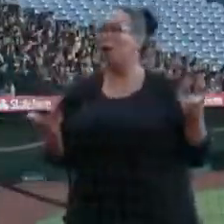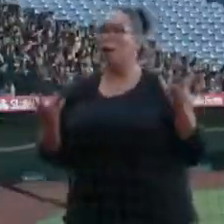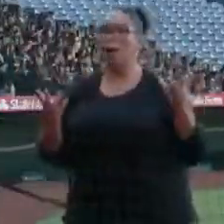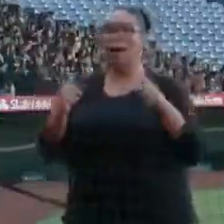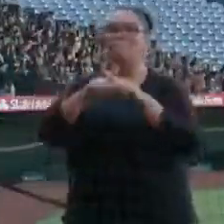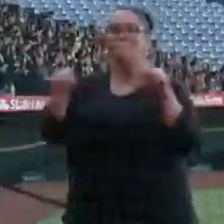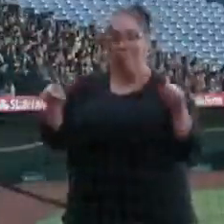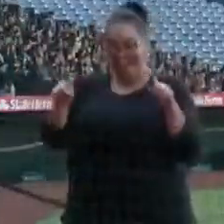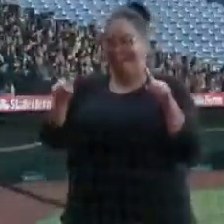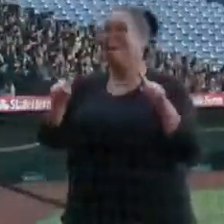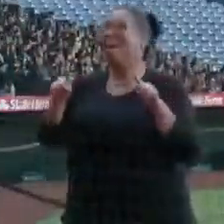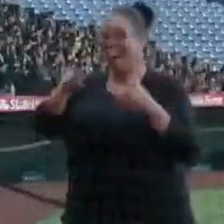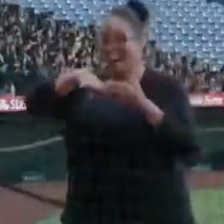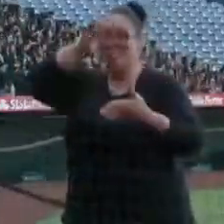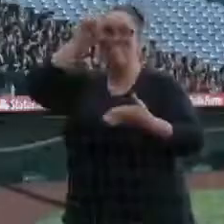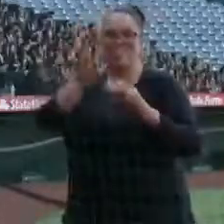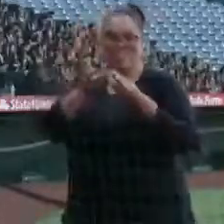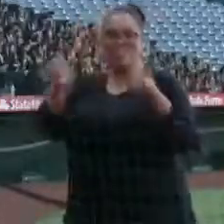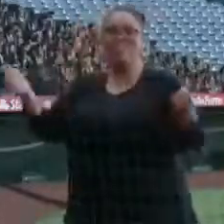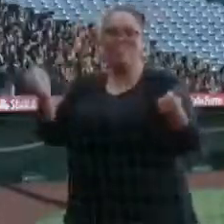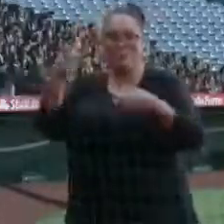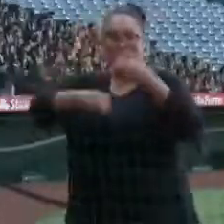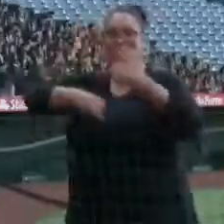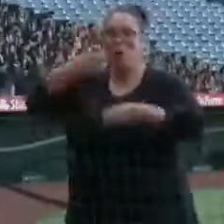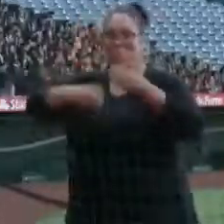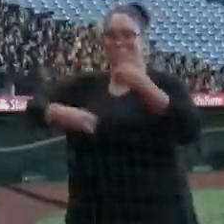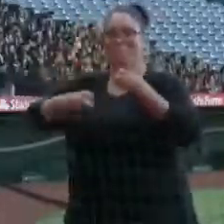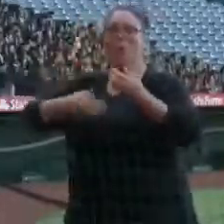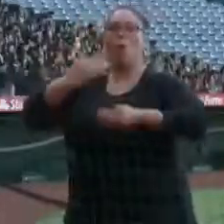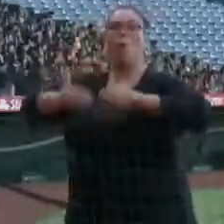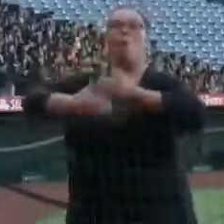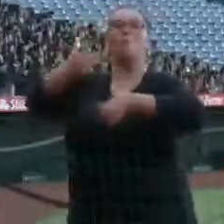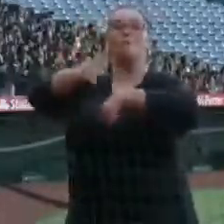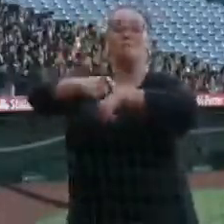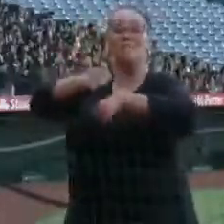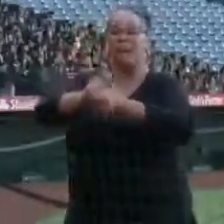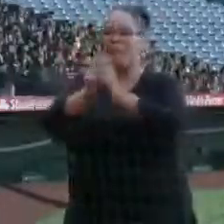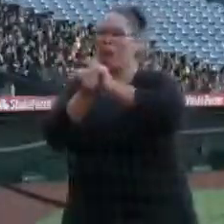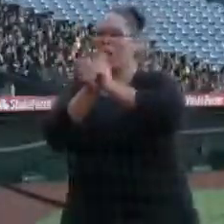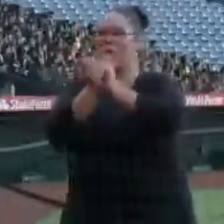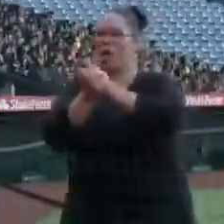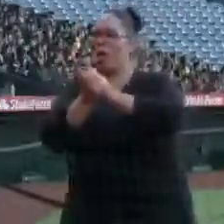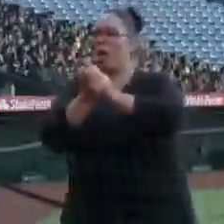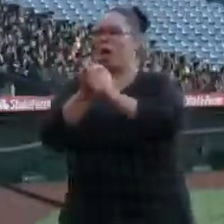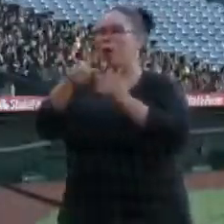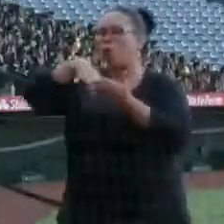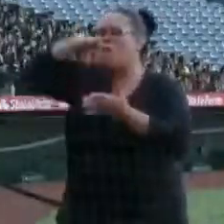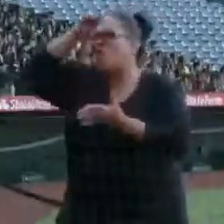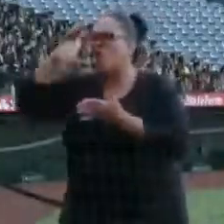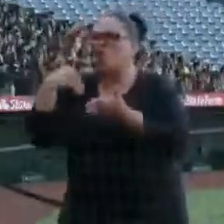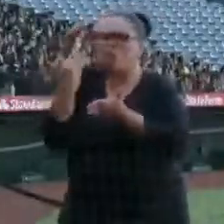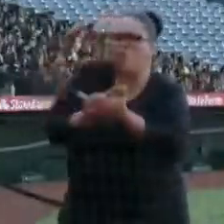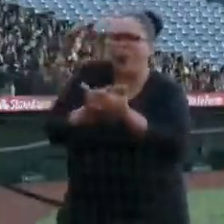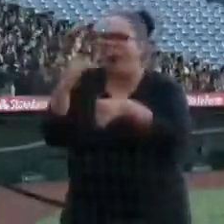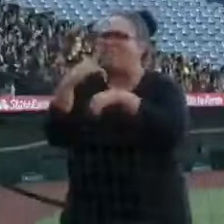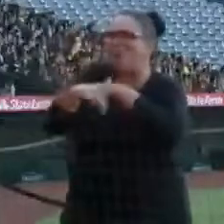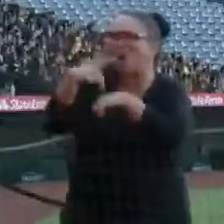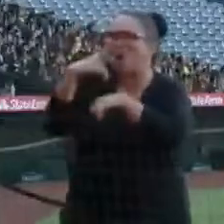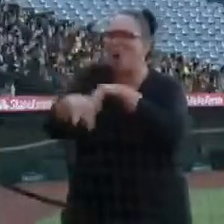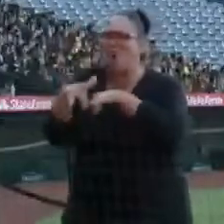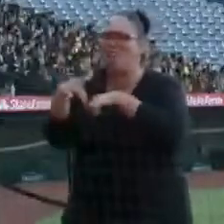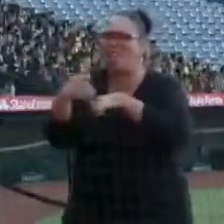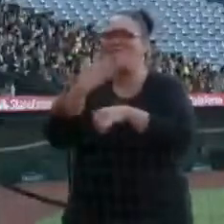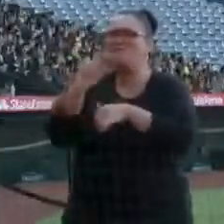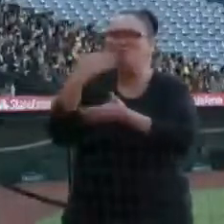solve problems. But over time, we adapted and learned to arrive early to get the good parking spot, print